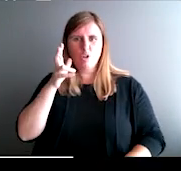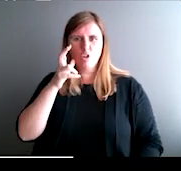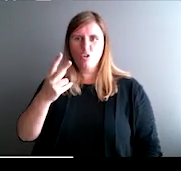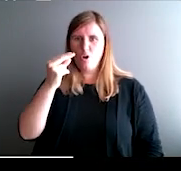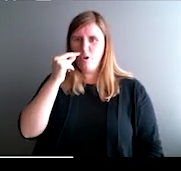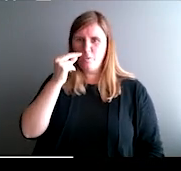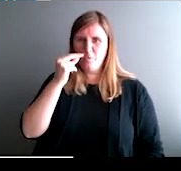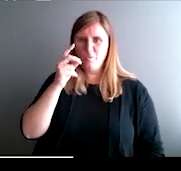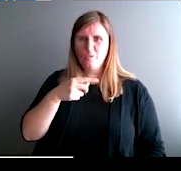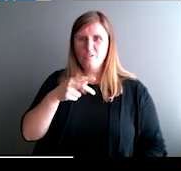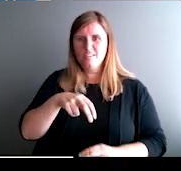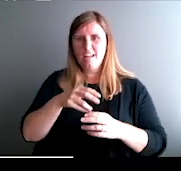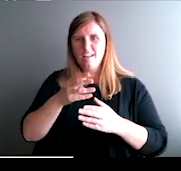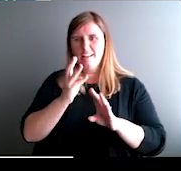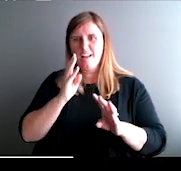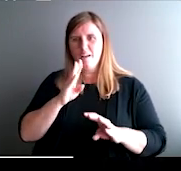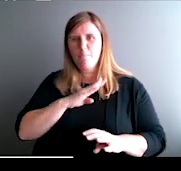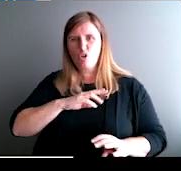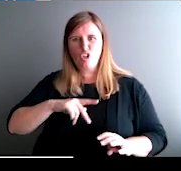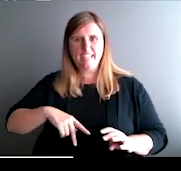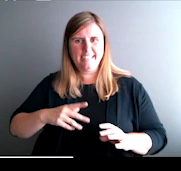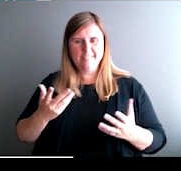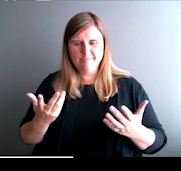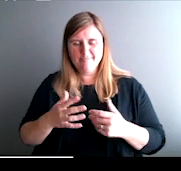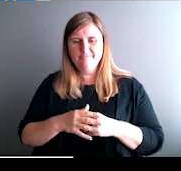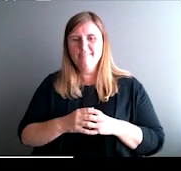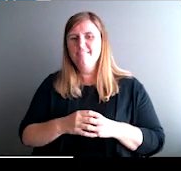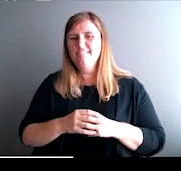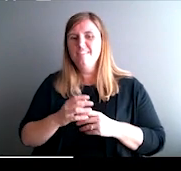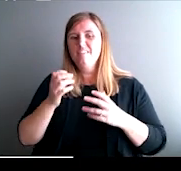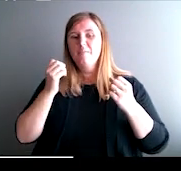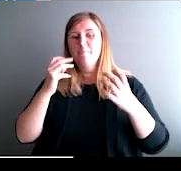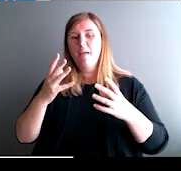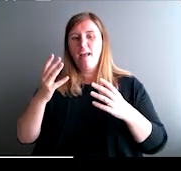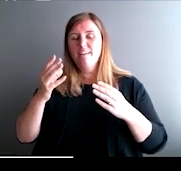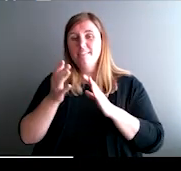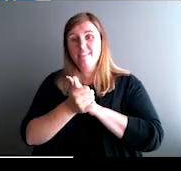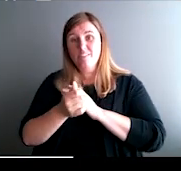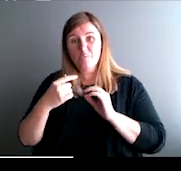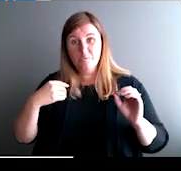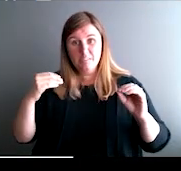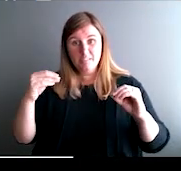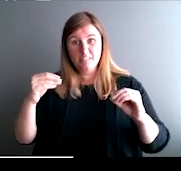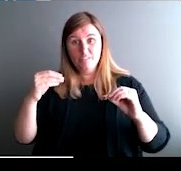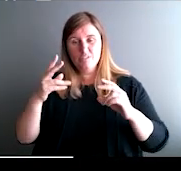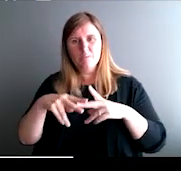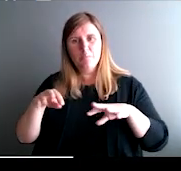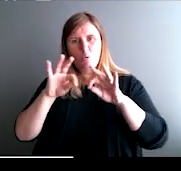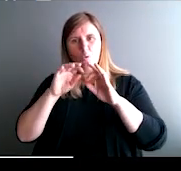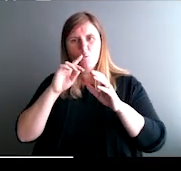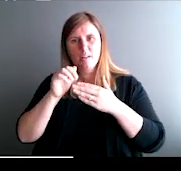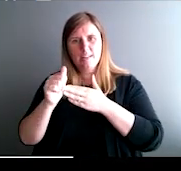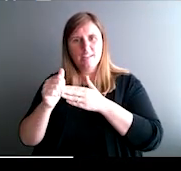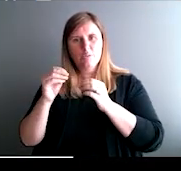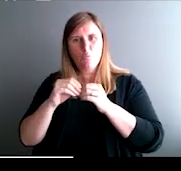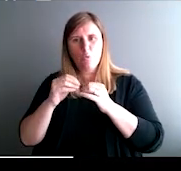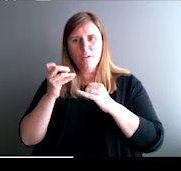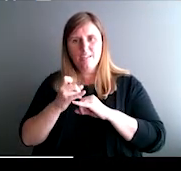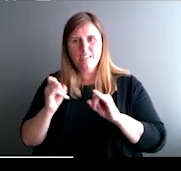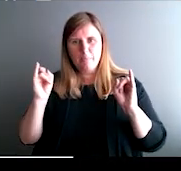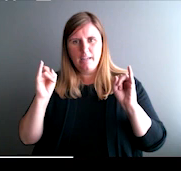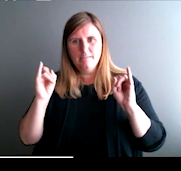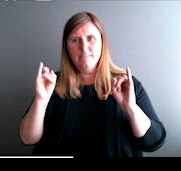they're standing in line at Burger King. This idea of teaching these skills is important because it's going to lead to a more